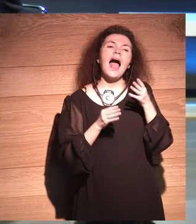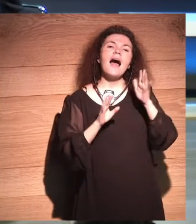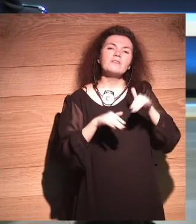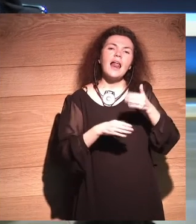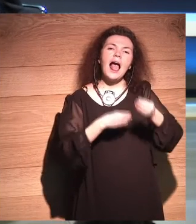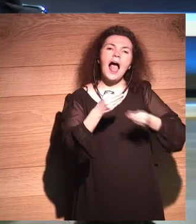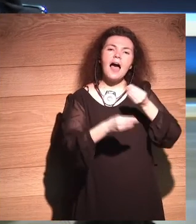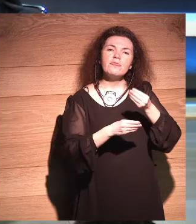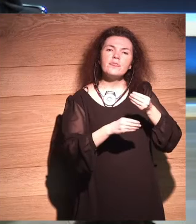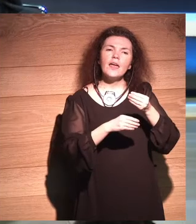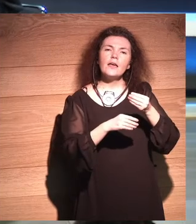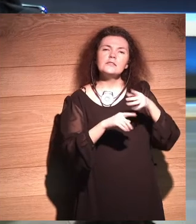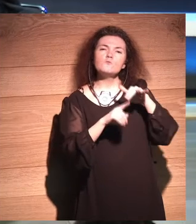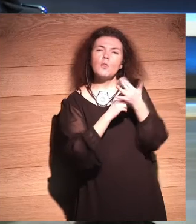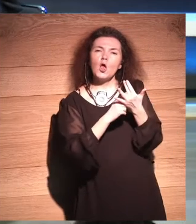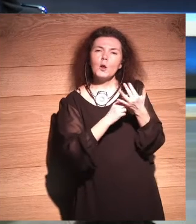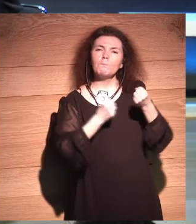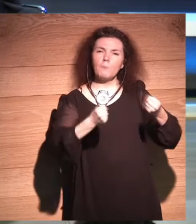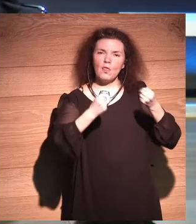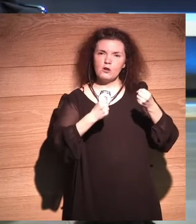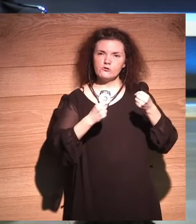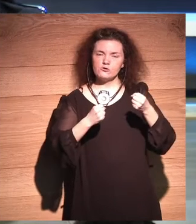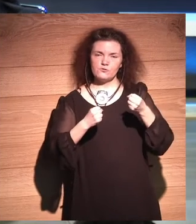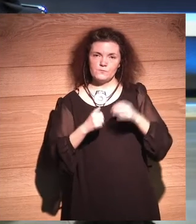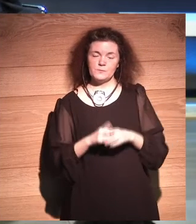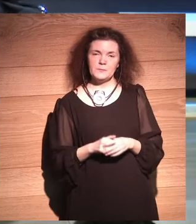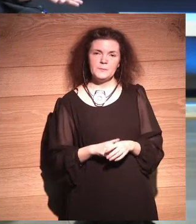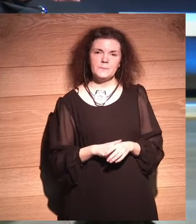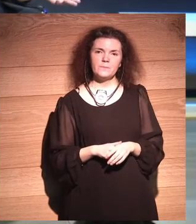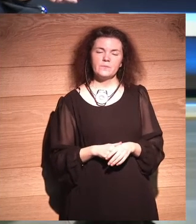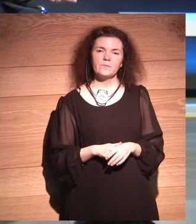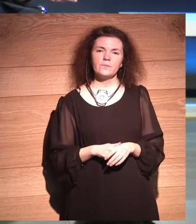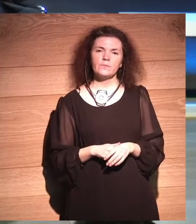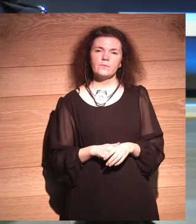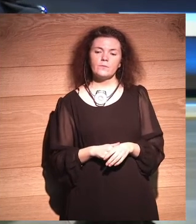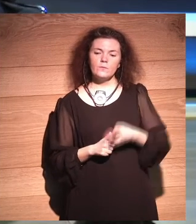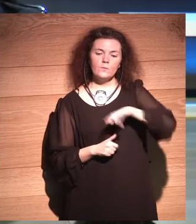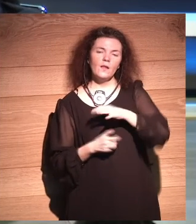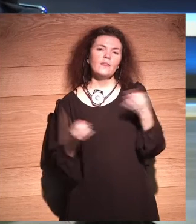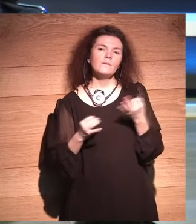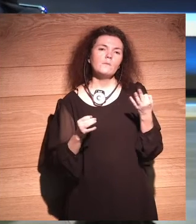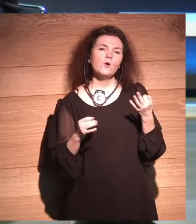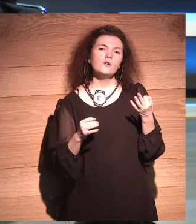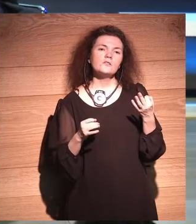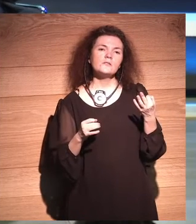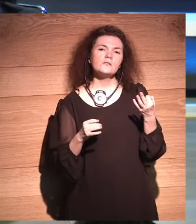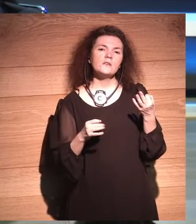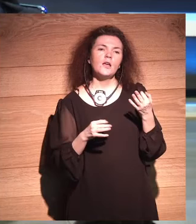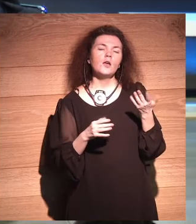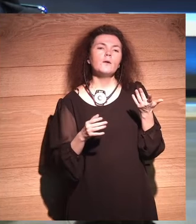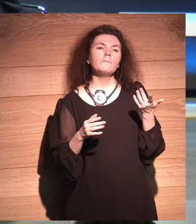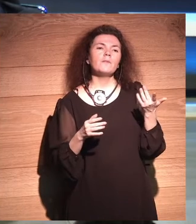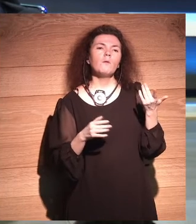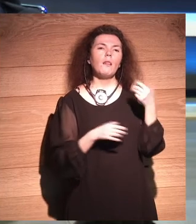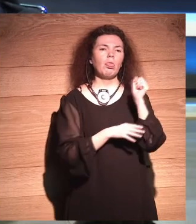about people's, again, the issue of apathy and participation and low rates of engagement? Again, it's about creating ways in